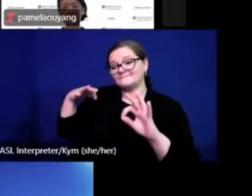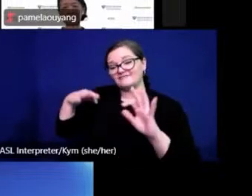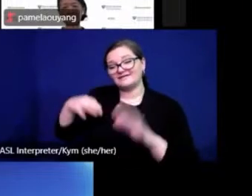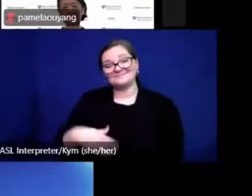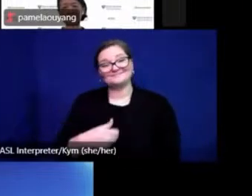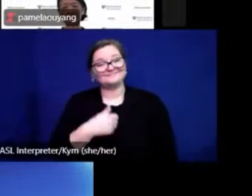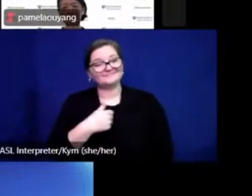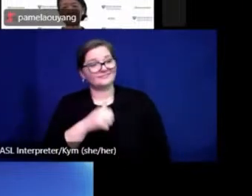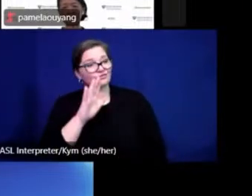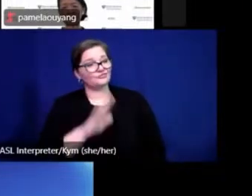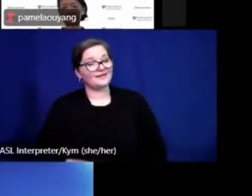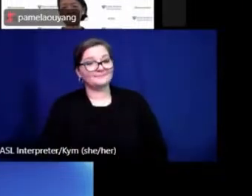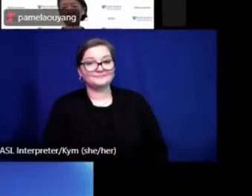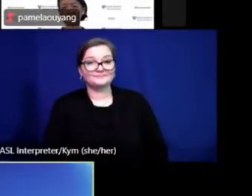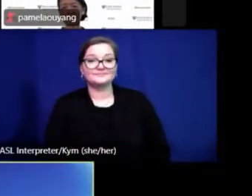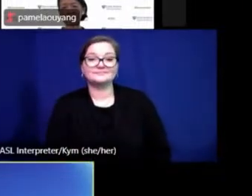Great.